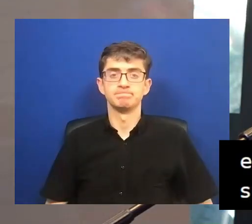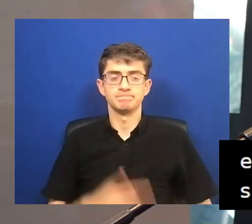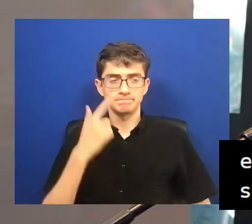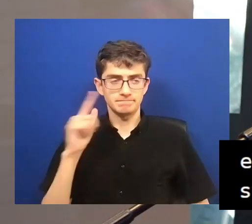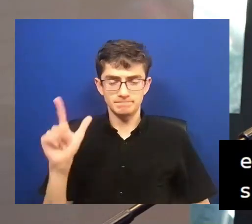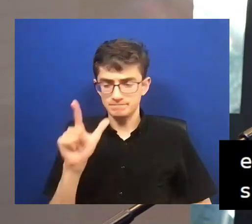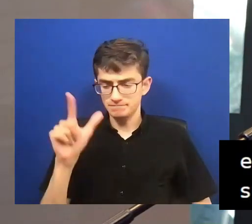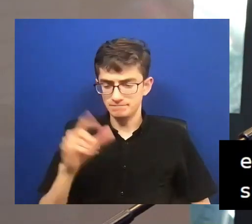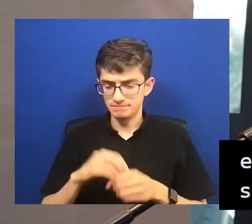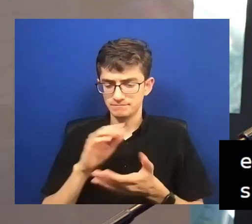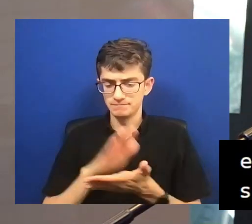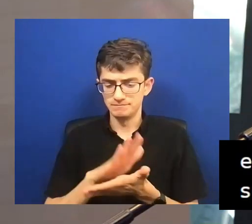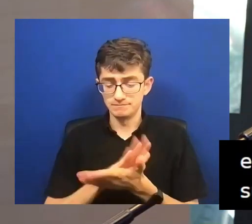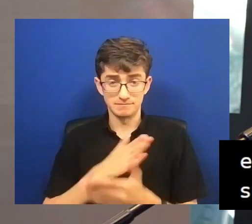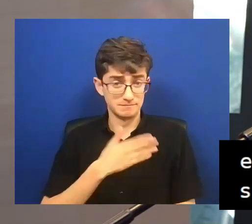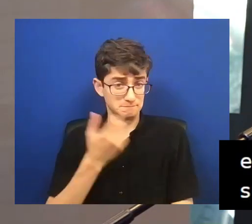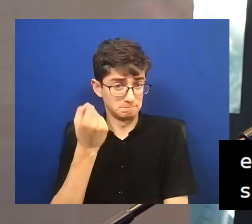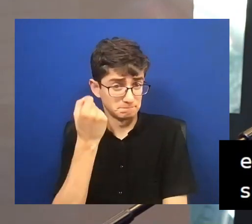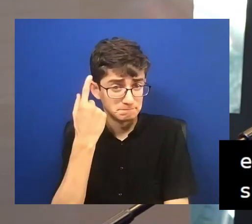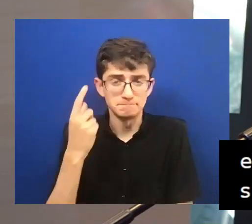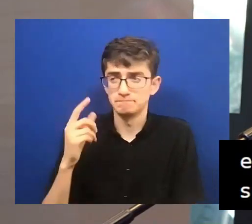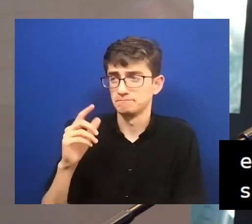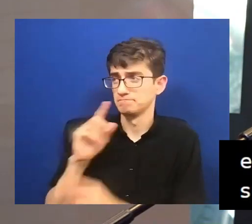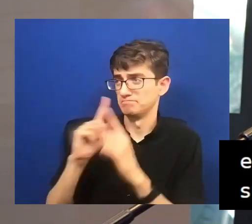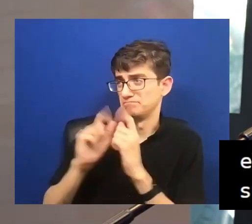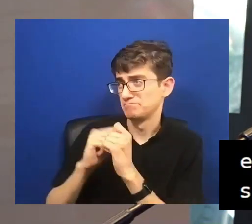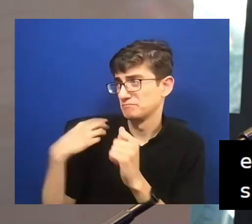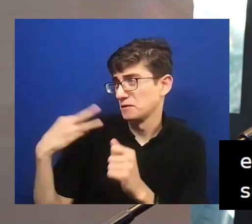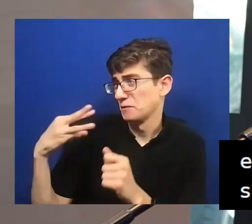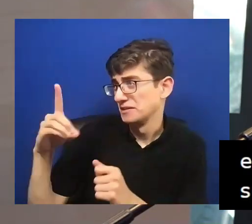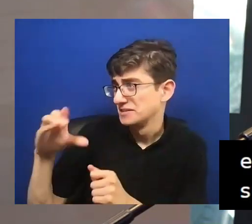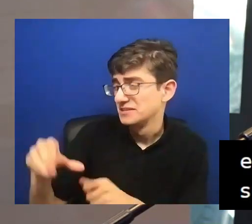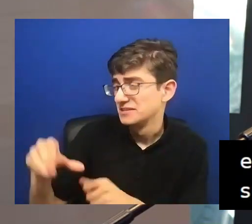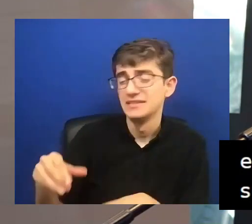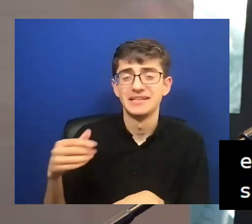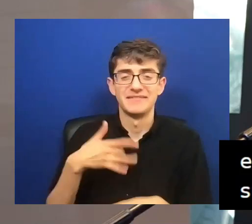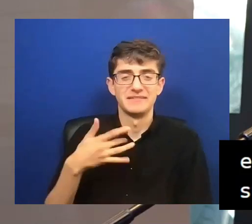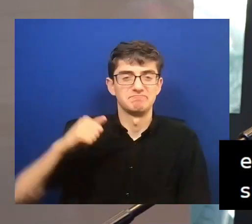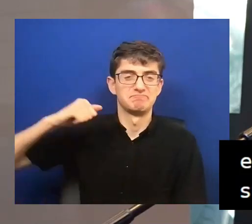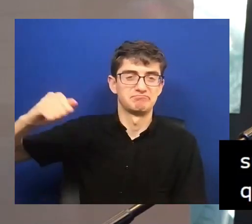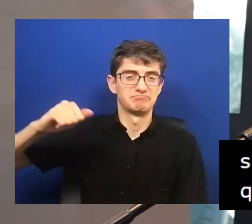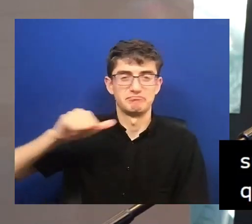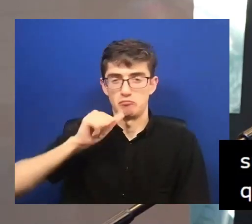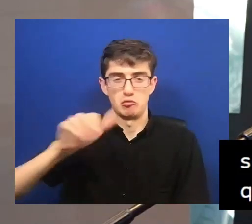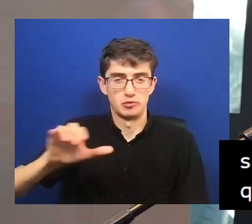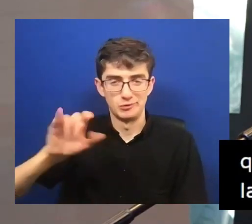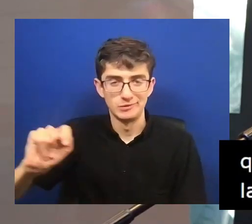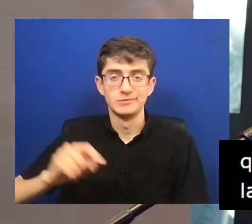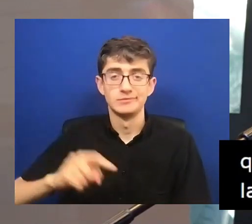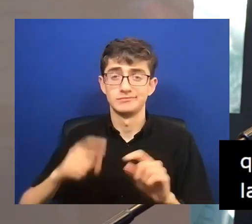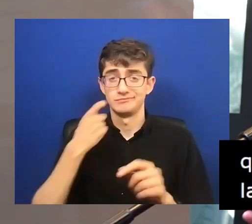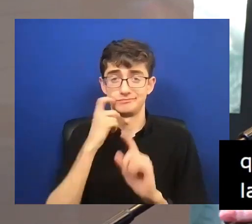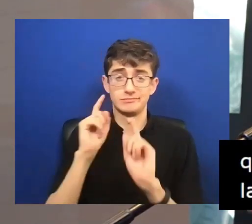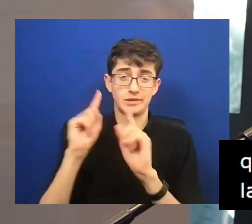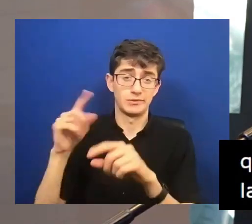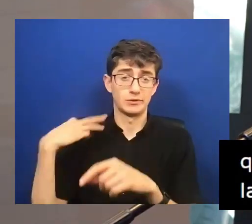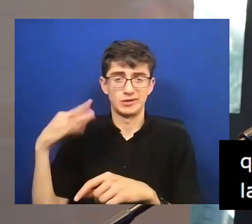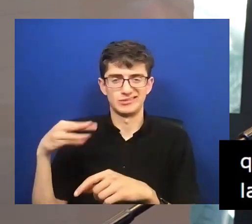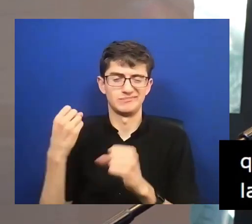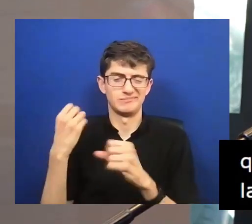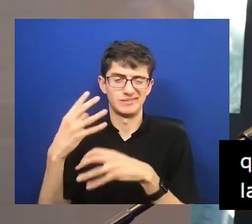is the folks in Washington, the FCC, won't do it, although it is still being discussed. I went to Washington, I testified years ago, I was told